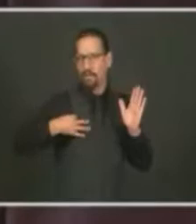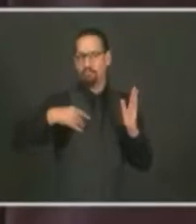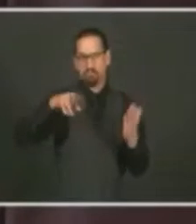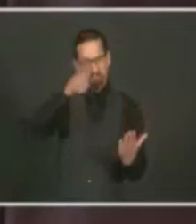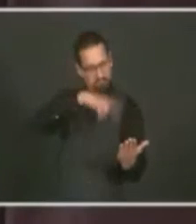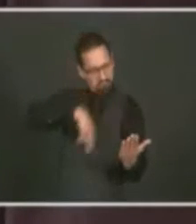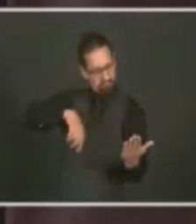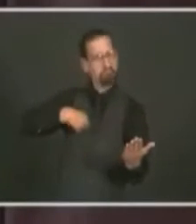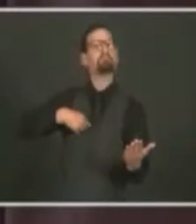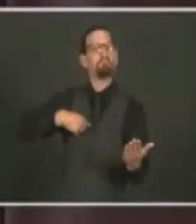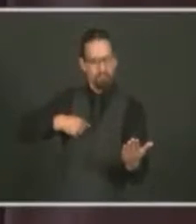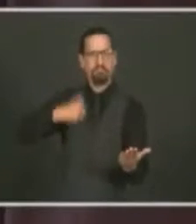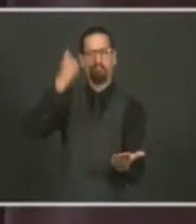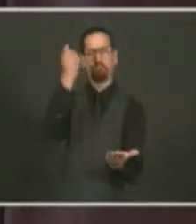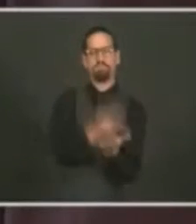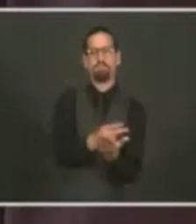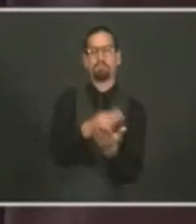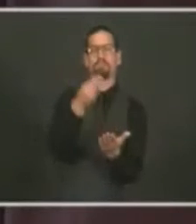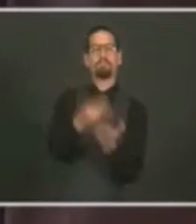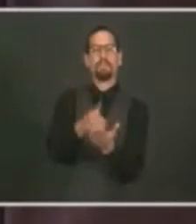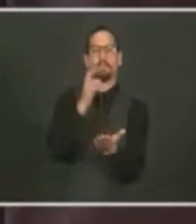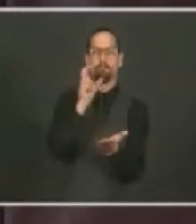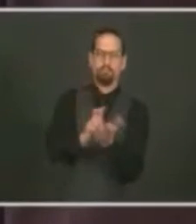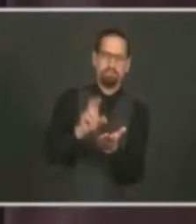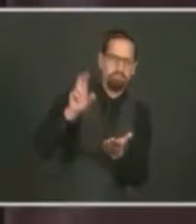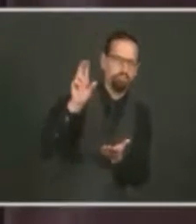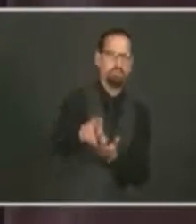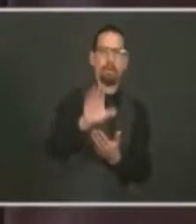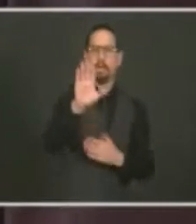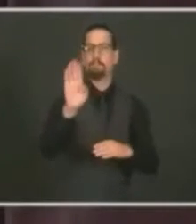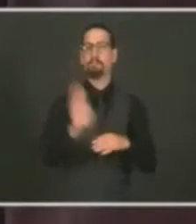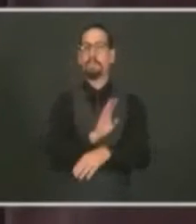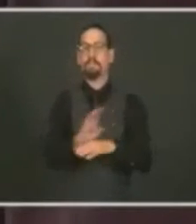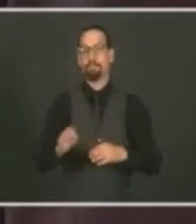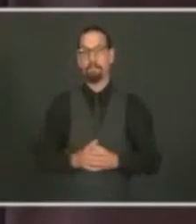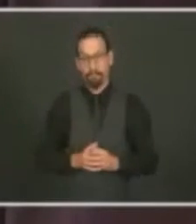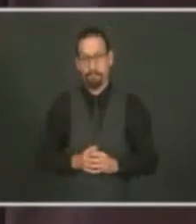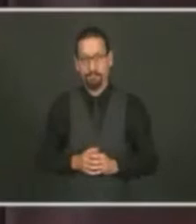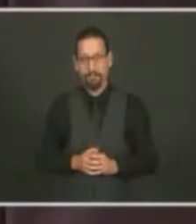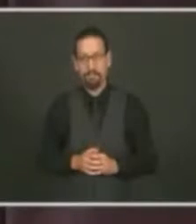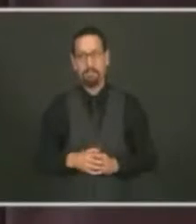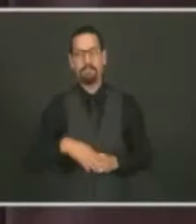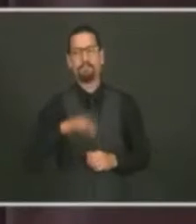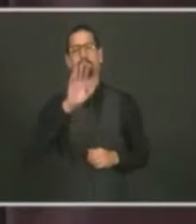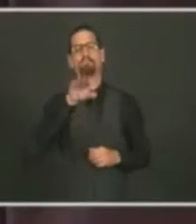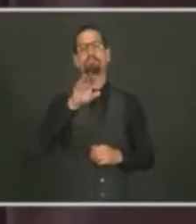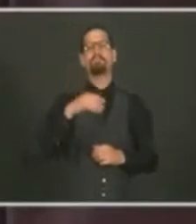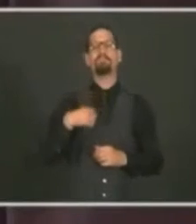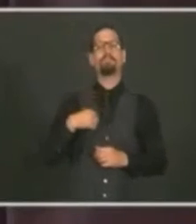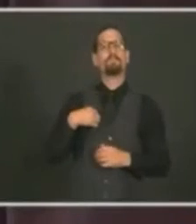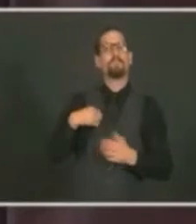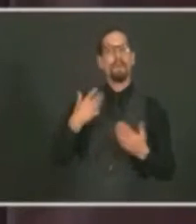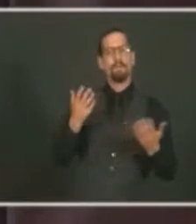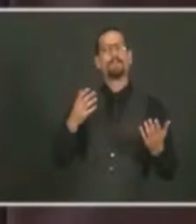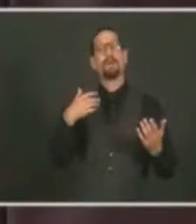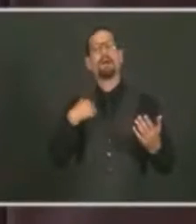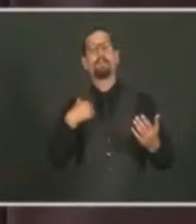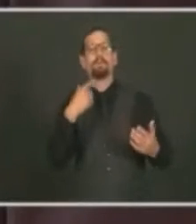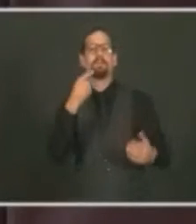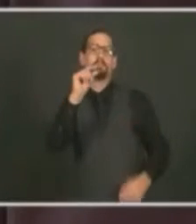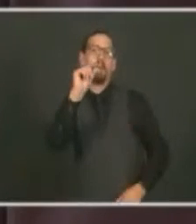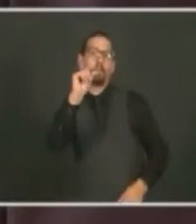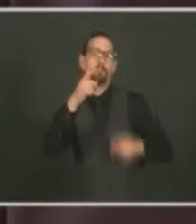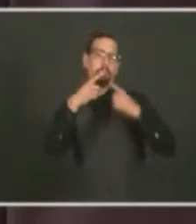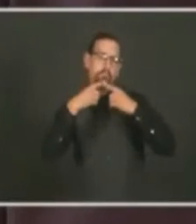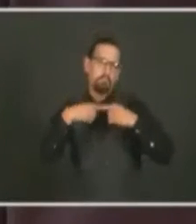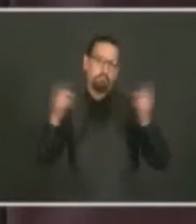I have a small bit of good news for restaurants. I will say to all those, especially restaurants who've been